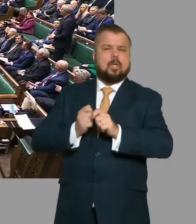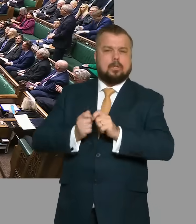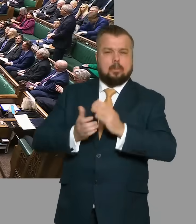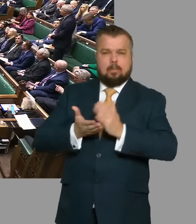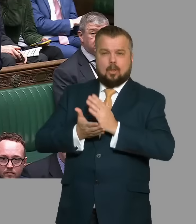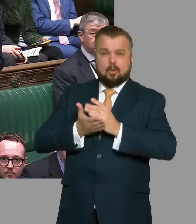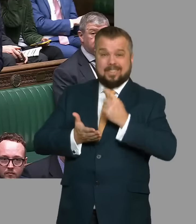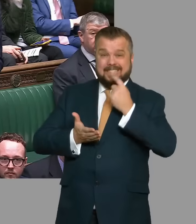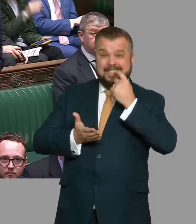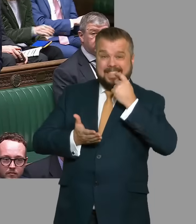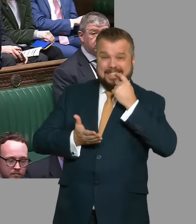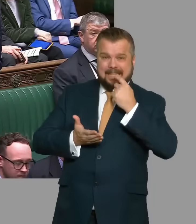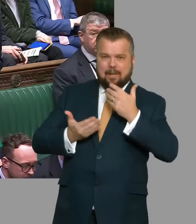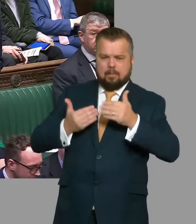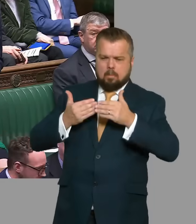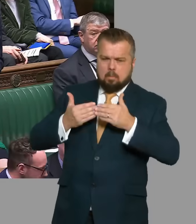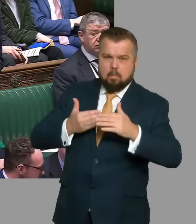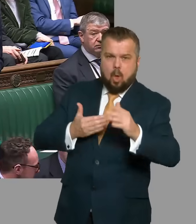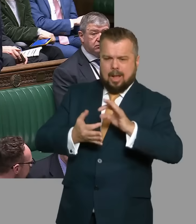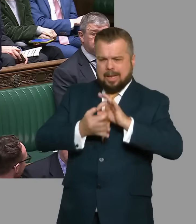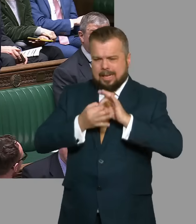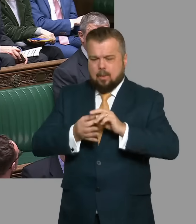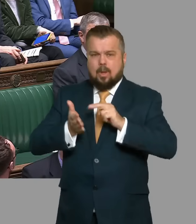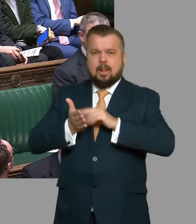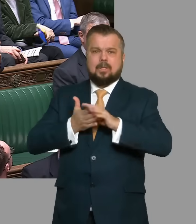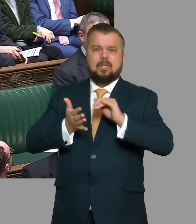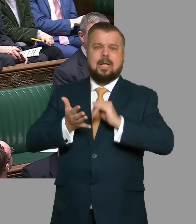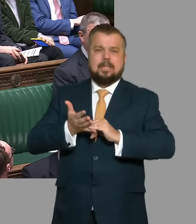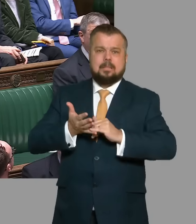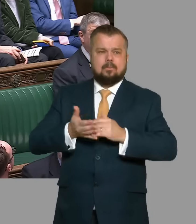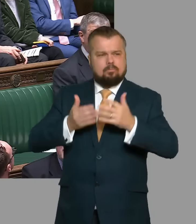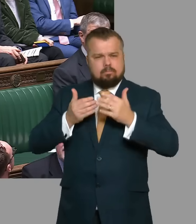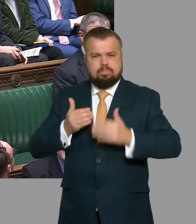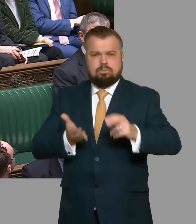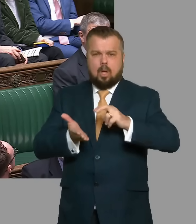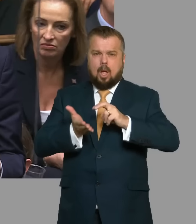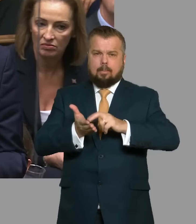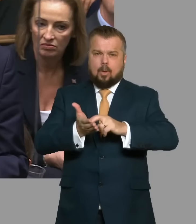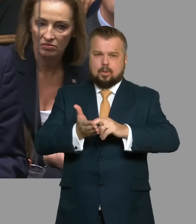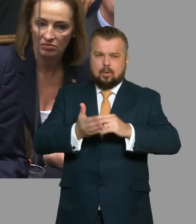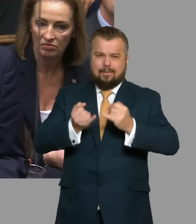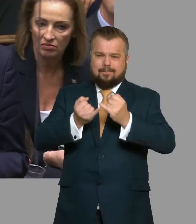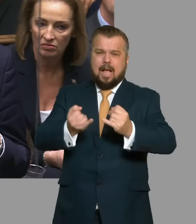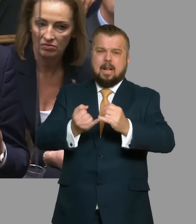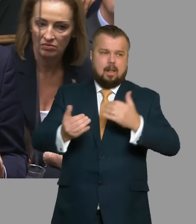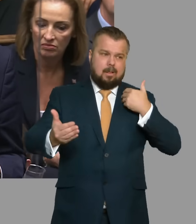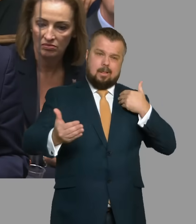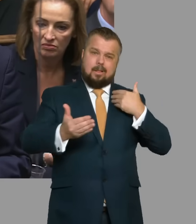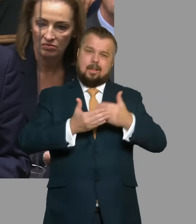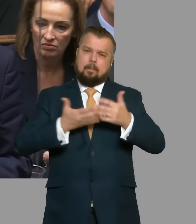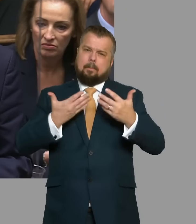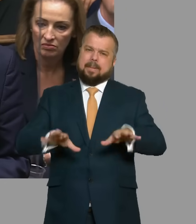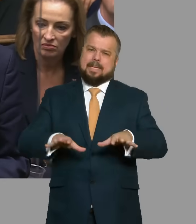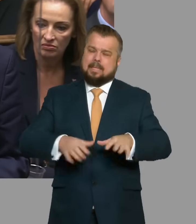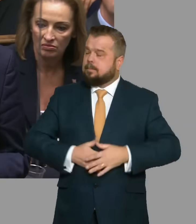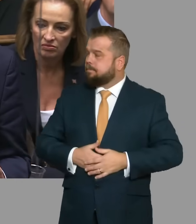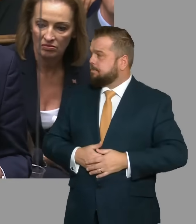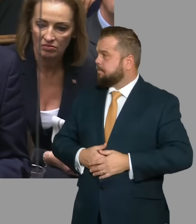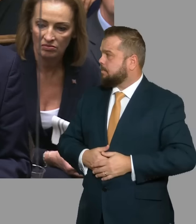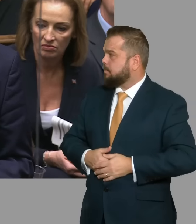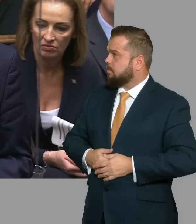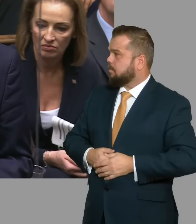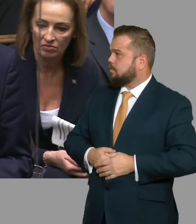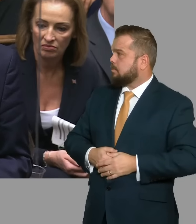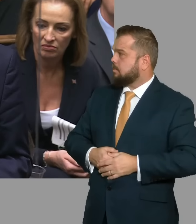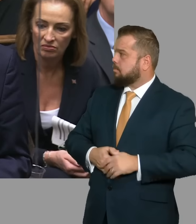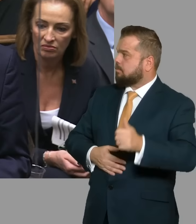with disabilities and special educational needs in Somerset will be severely hit if the government goes ahead with removing the remoteness